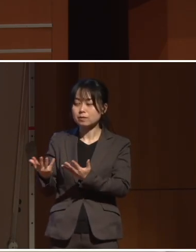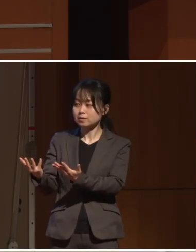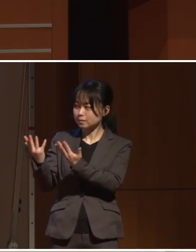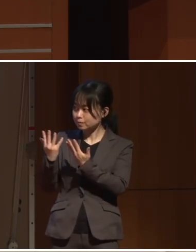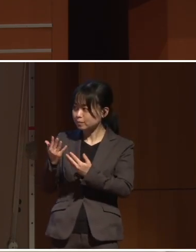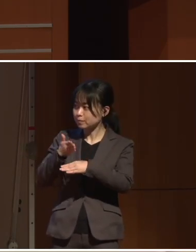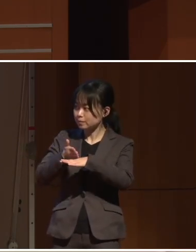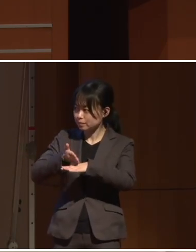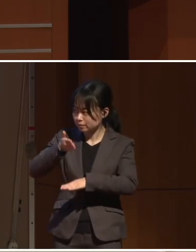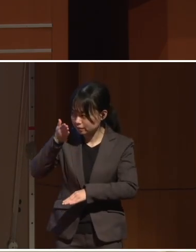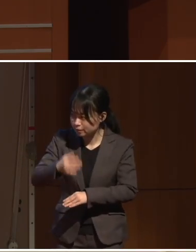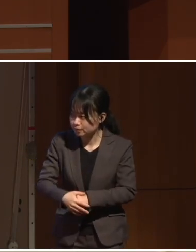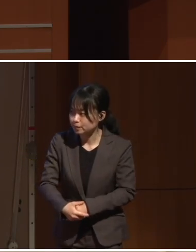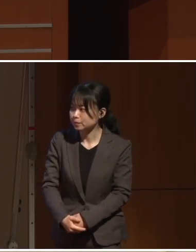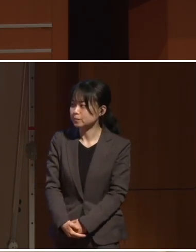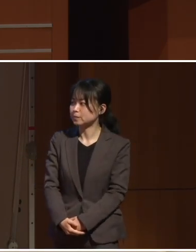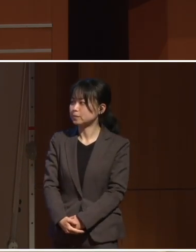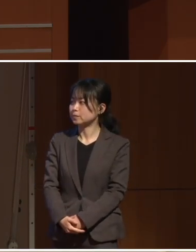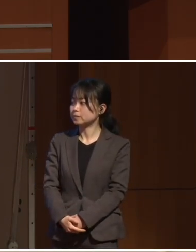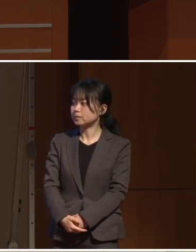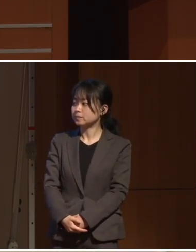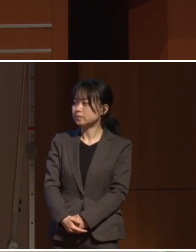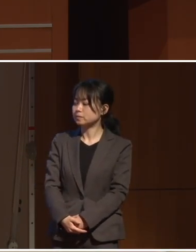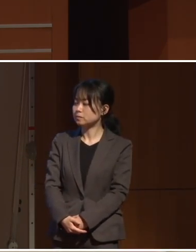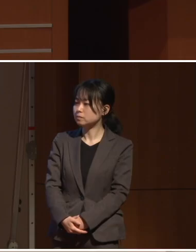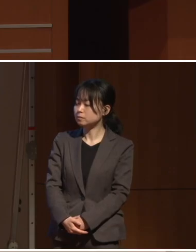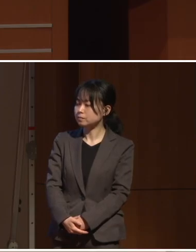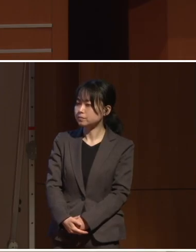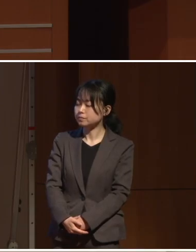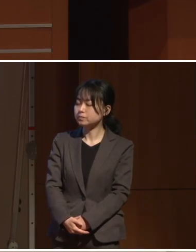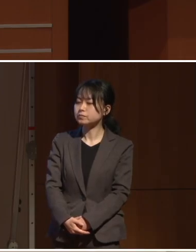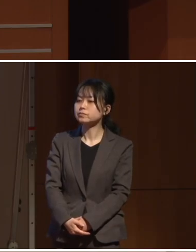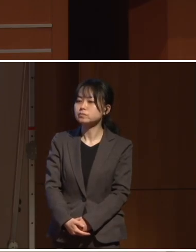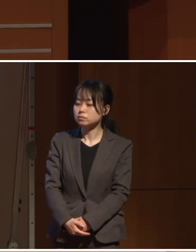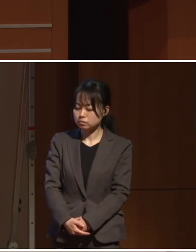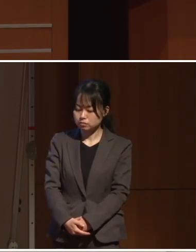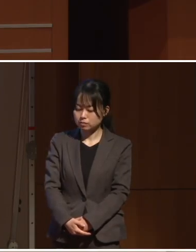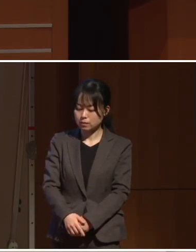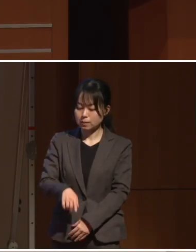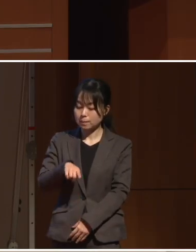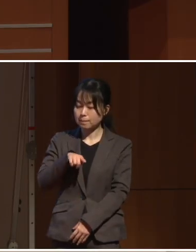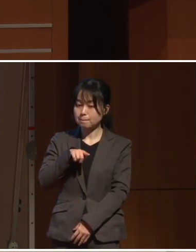As you may remember, let me start.